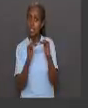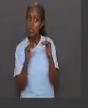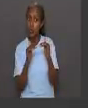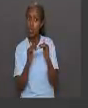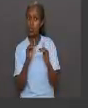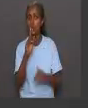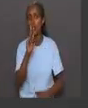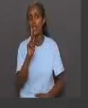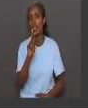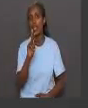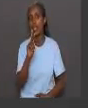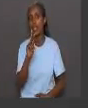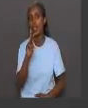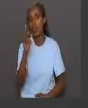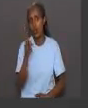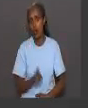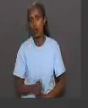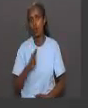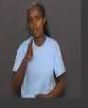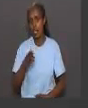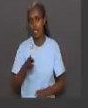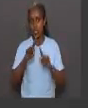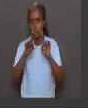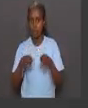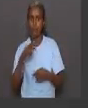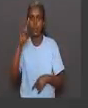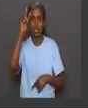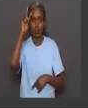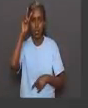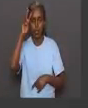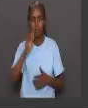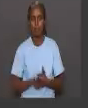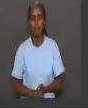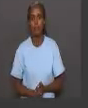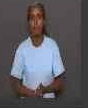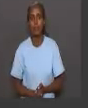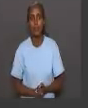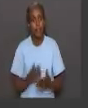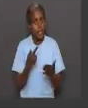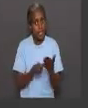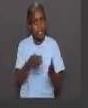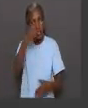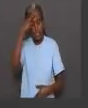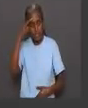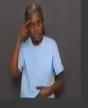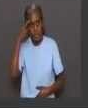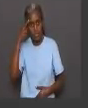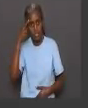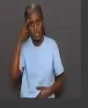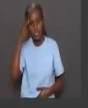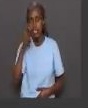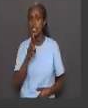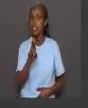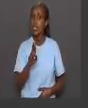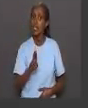equal to K over H squared. In this case,